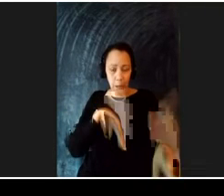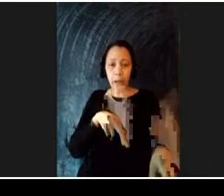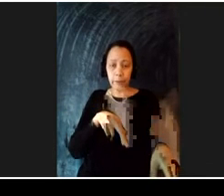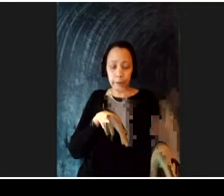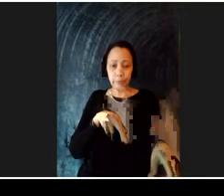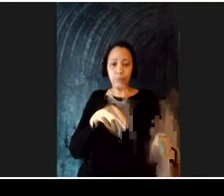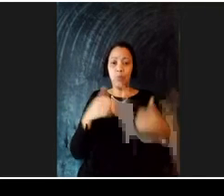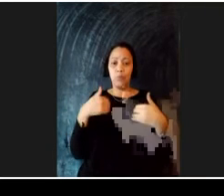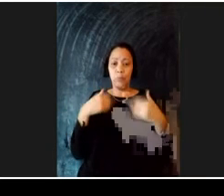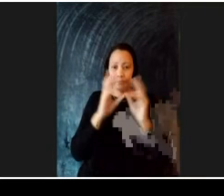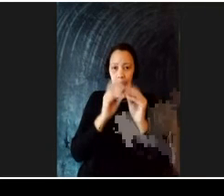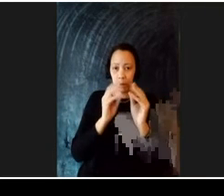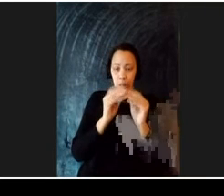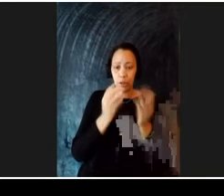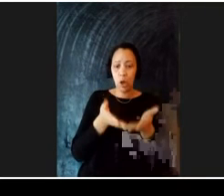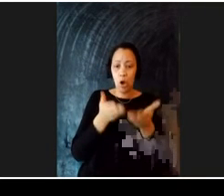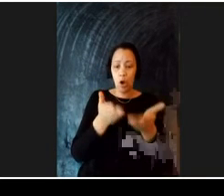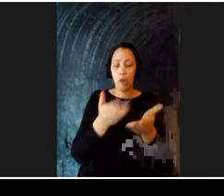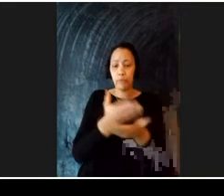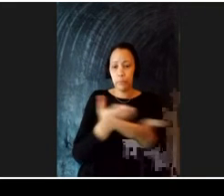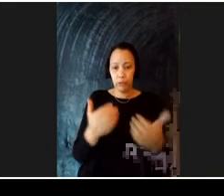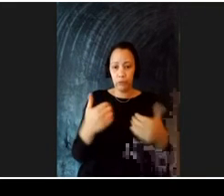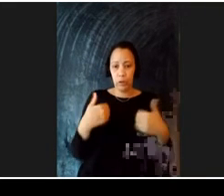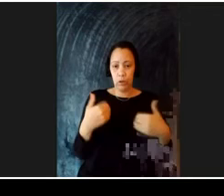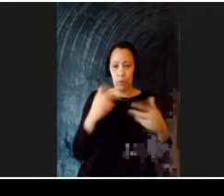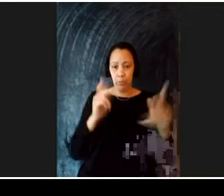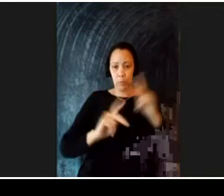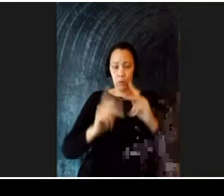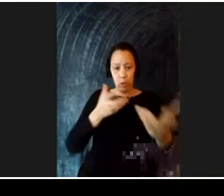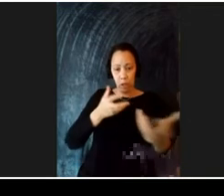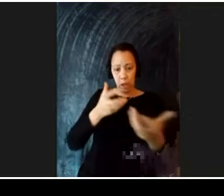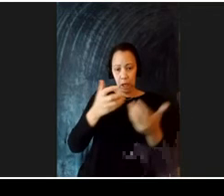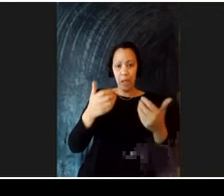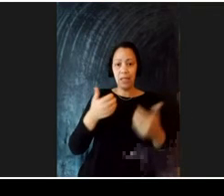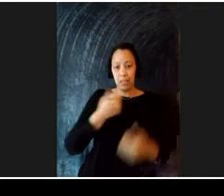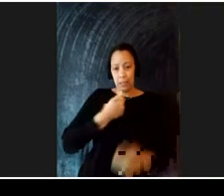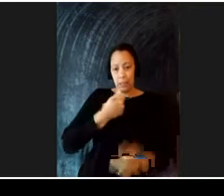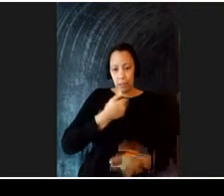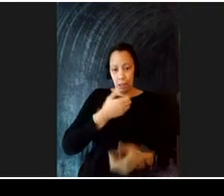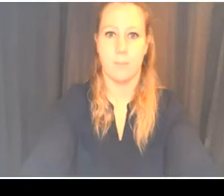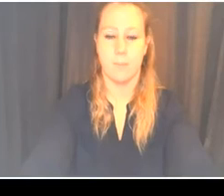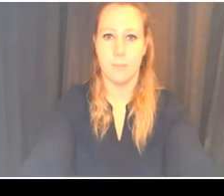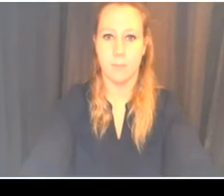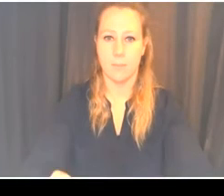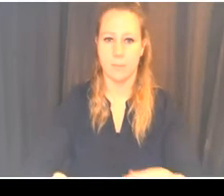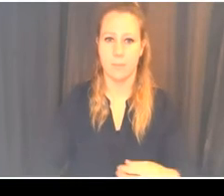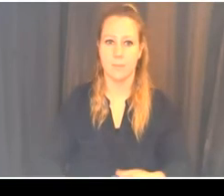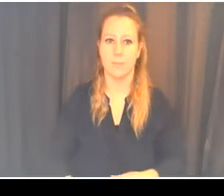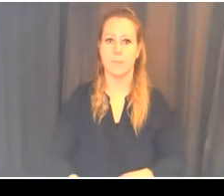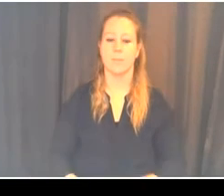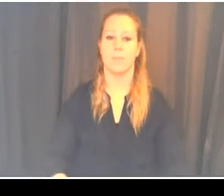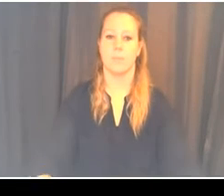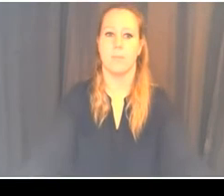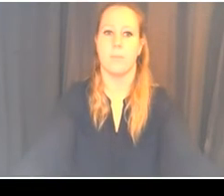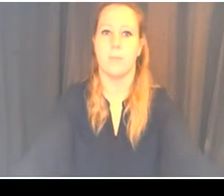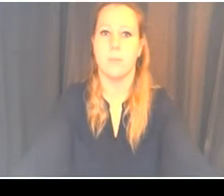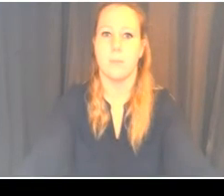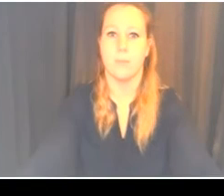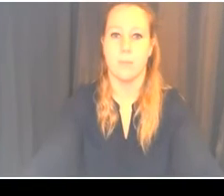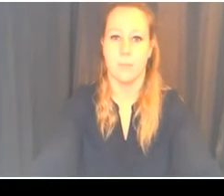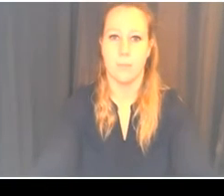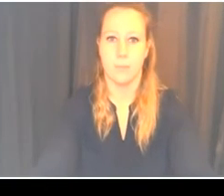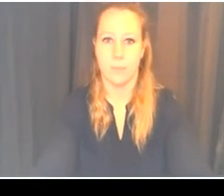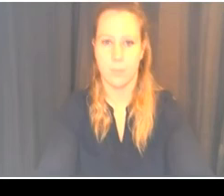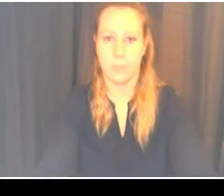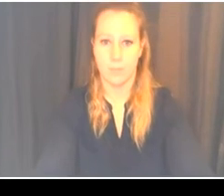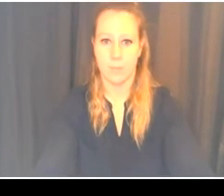gender-based violence appears in the digital realm we continue to offer support about how to navigate boundaries on in online